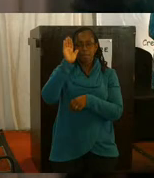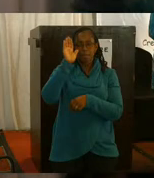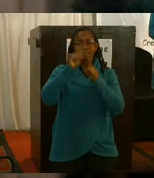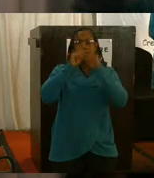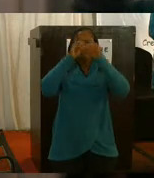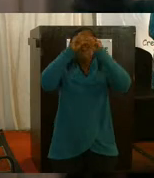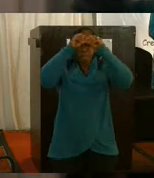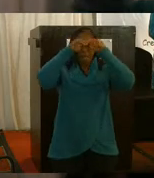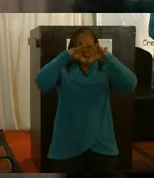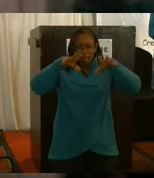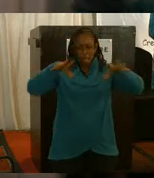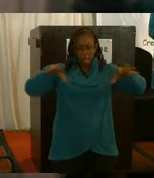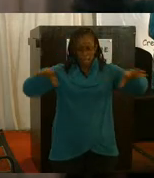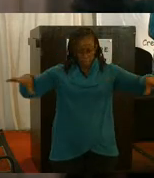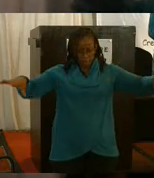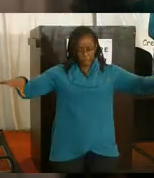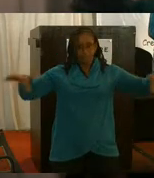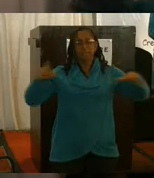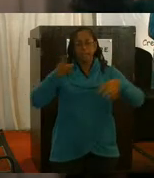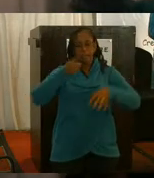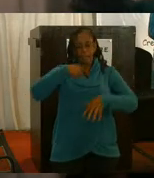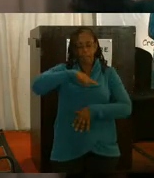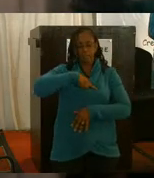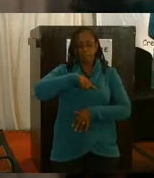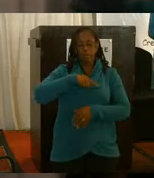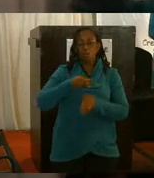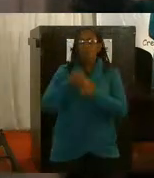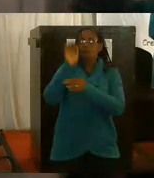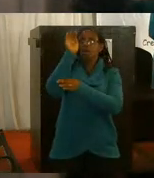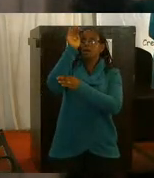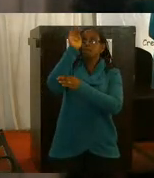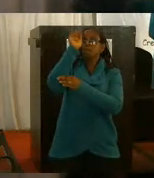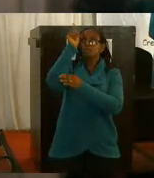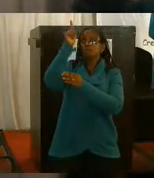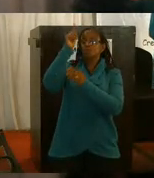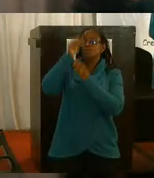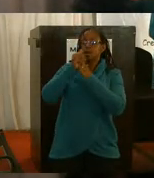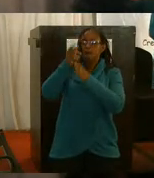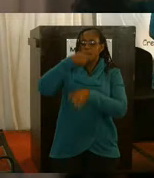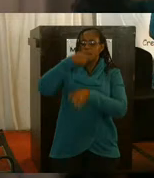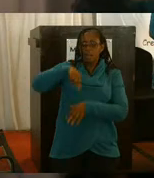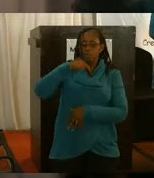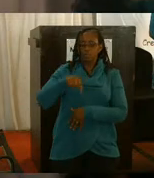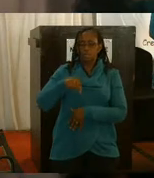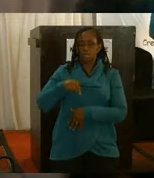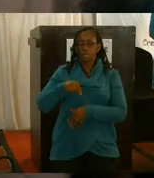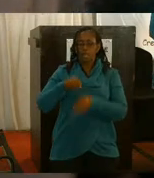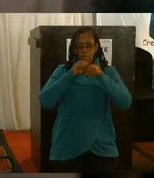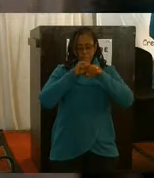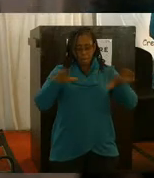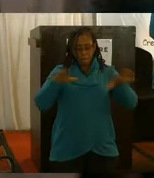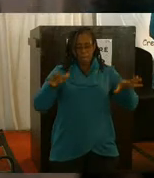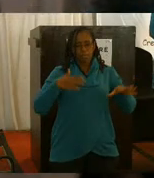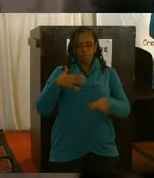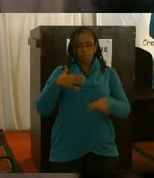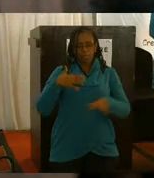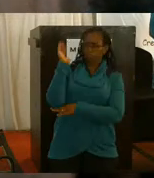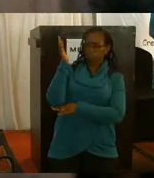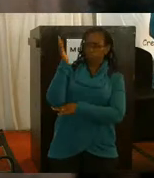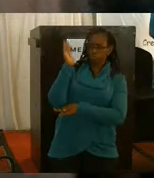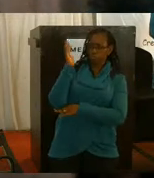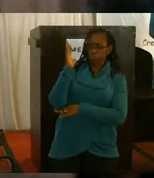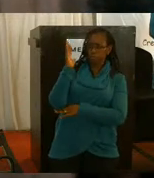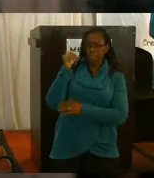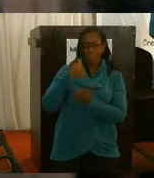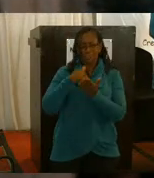bestowed on us we ask to be with us during this day bless our facilitators send the